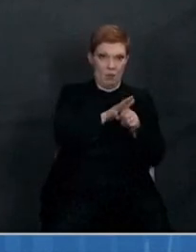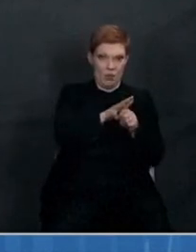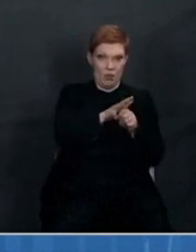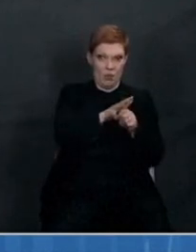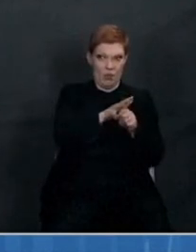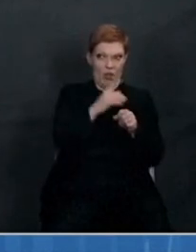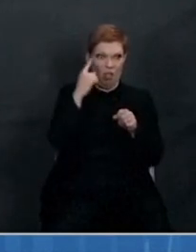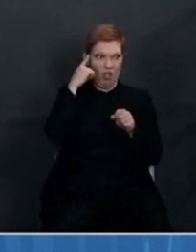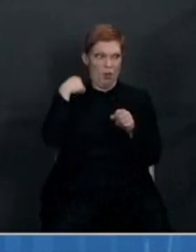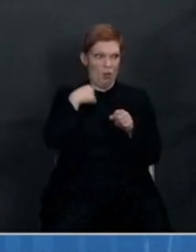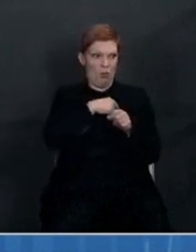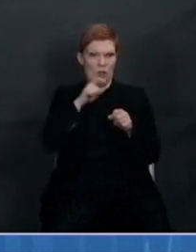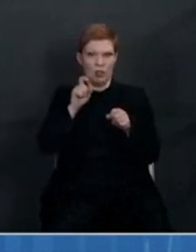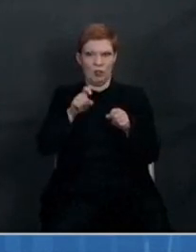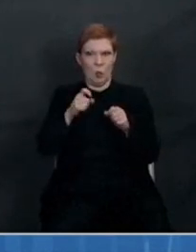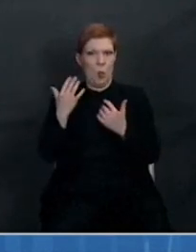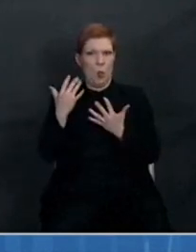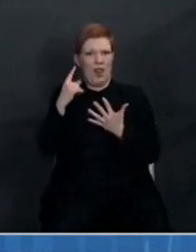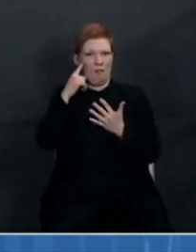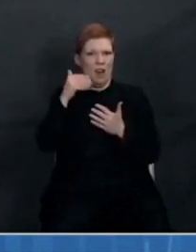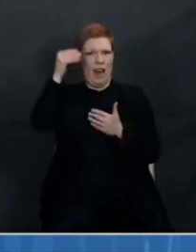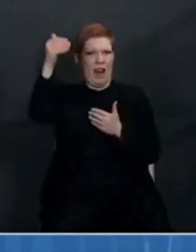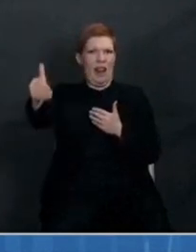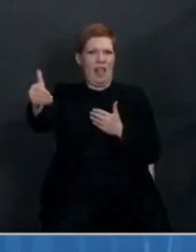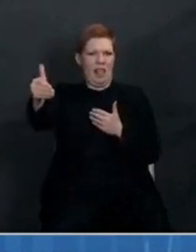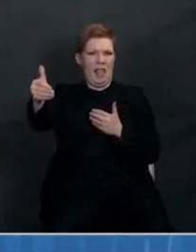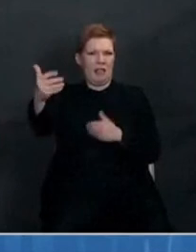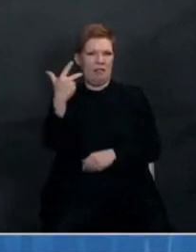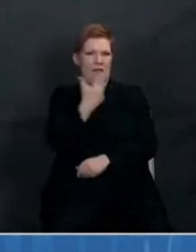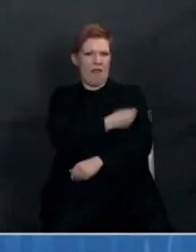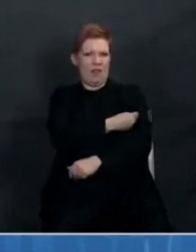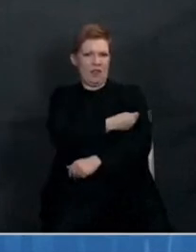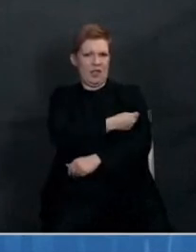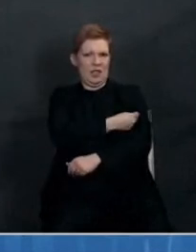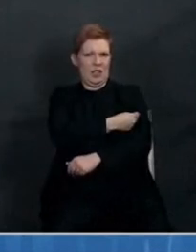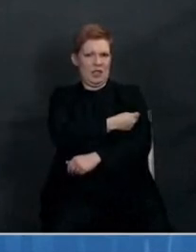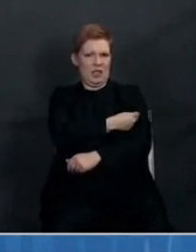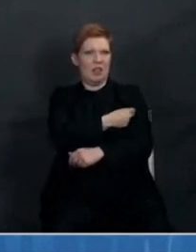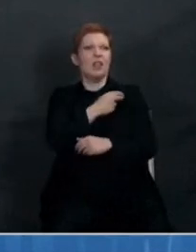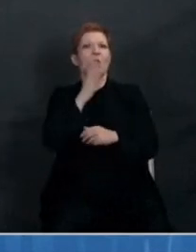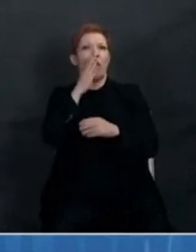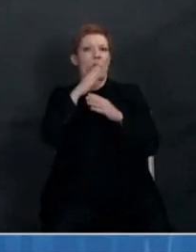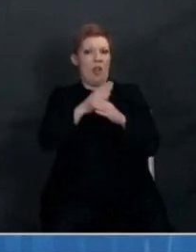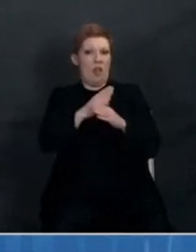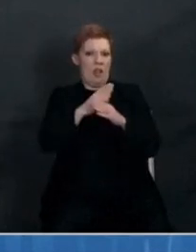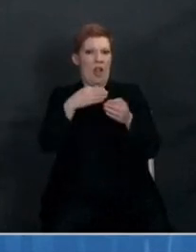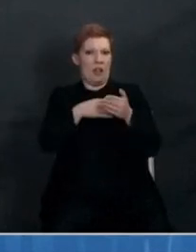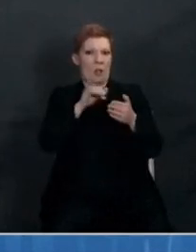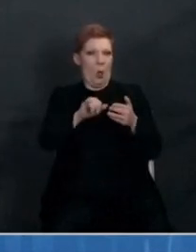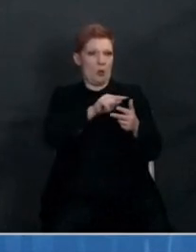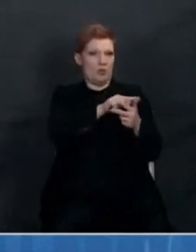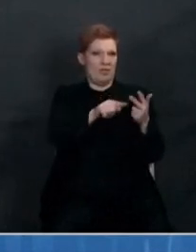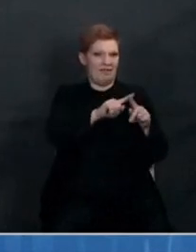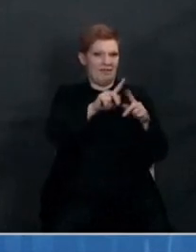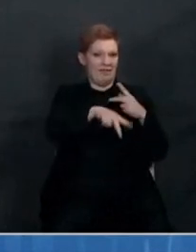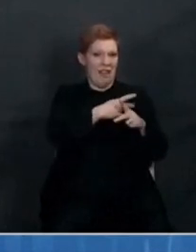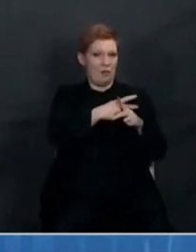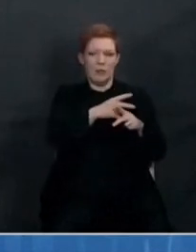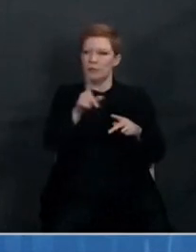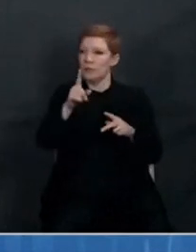really be getting vaccines, or we should we wait for the next generation of vaccines? The answer is you need to